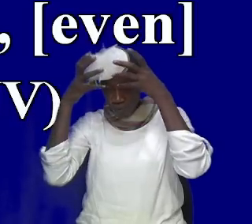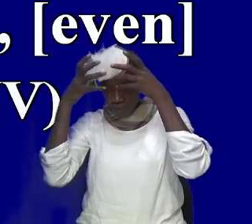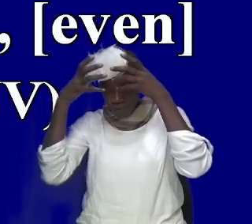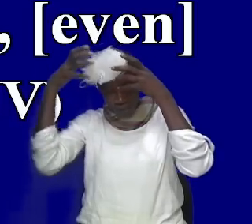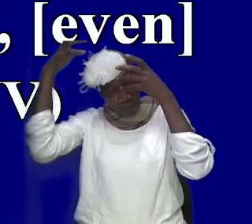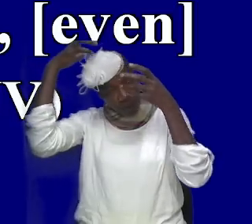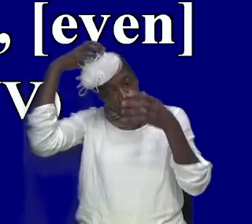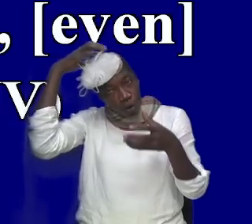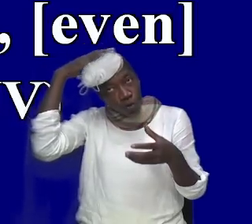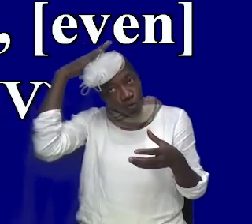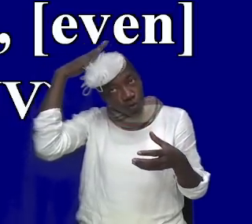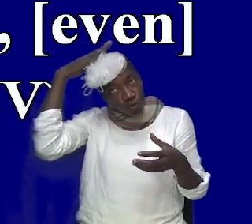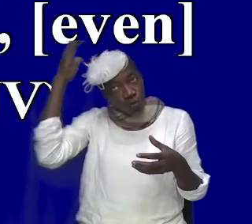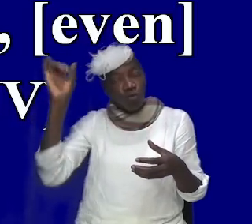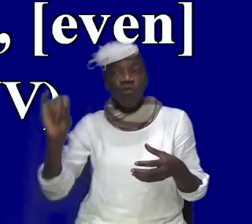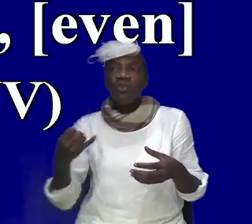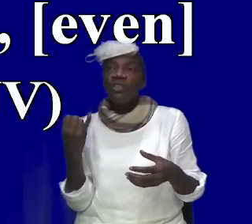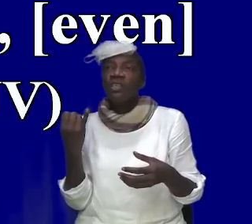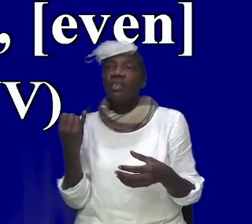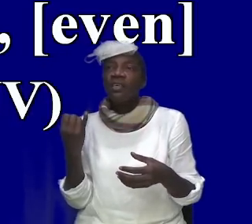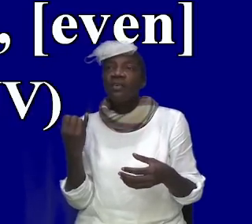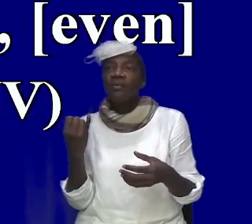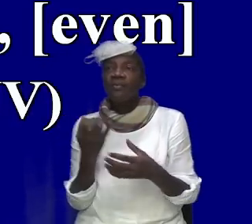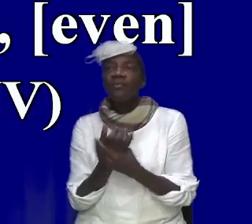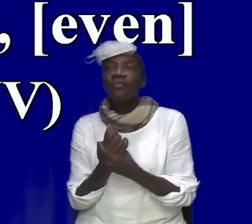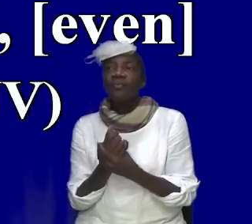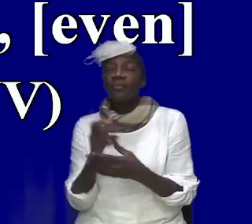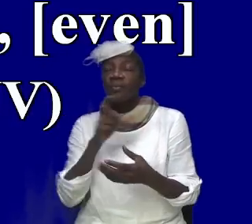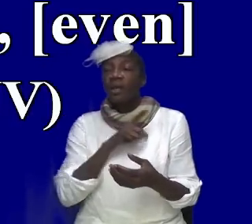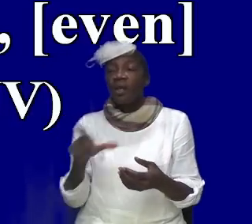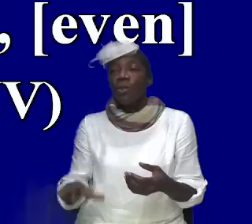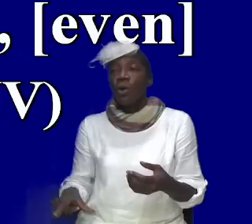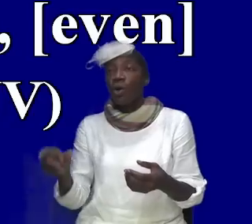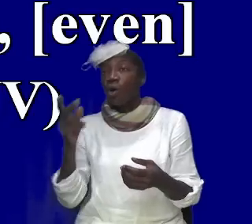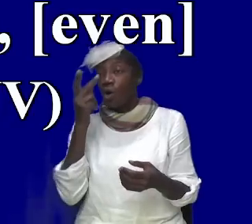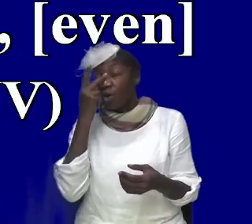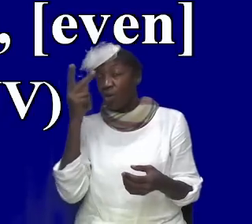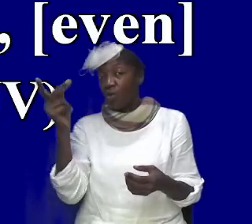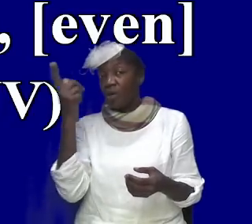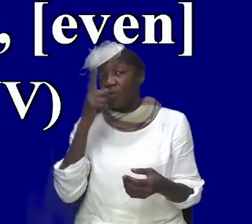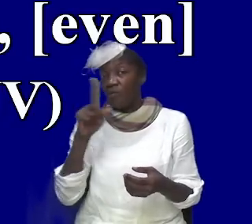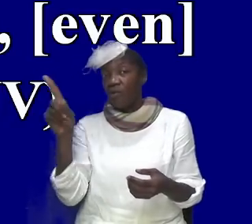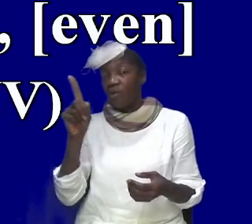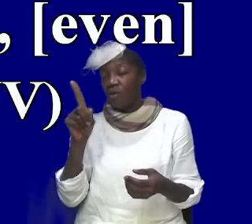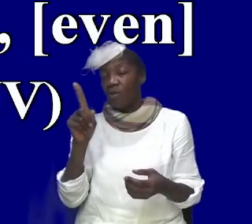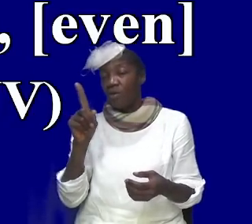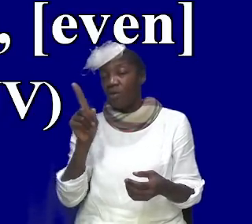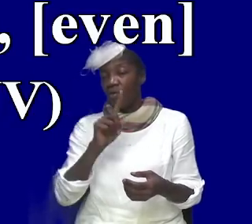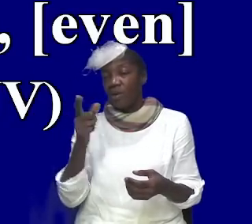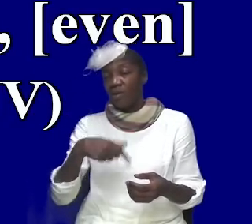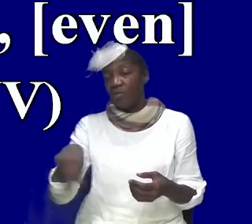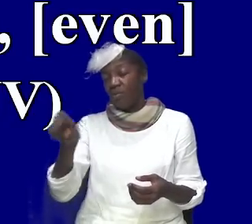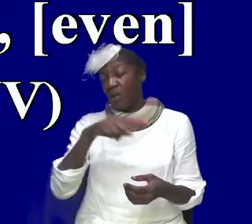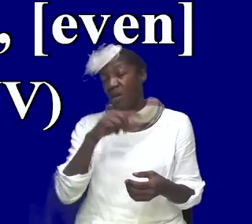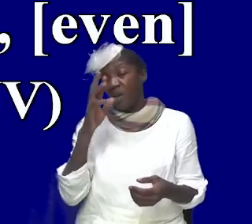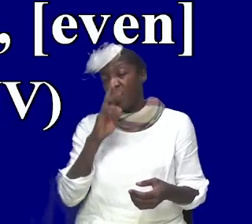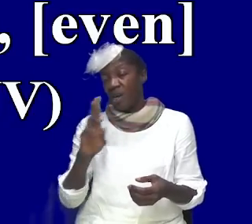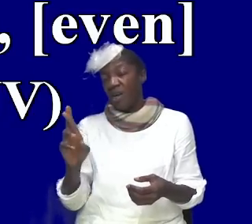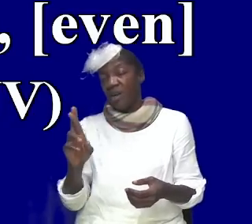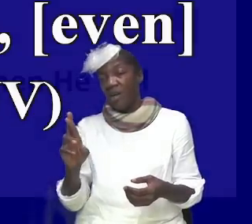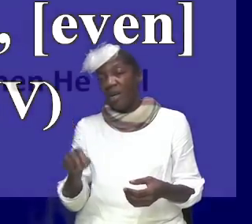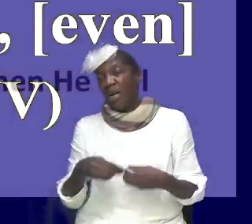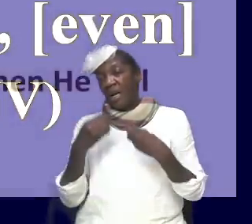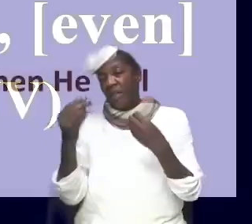fasting. And we'll touch on it very shortly, because it's one of the things the Lord is going to be looking out for where we are concerned. And they give